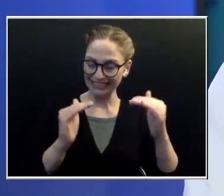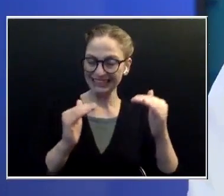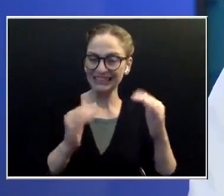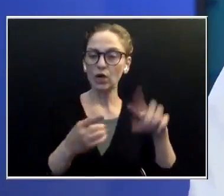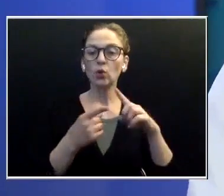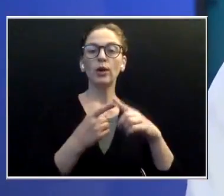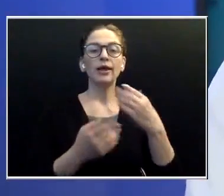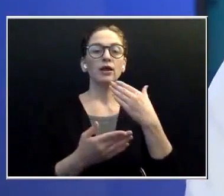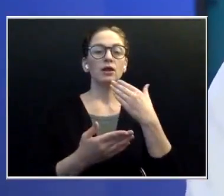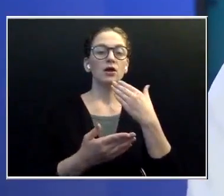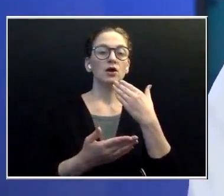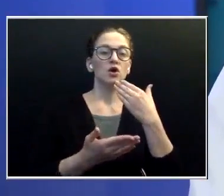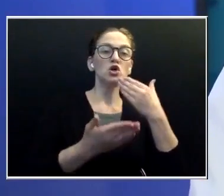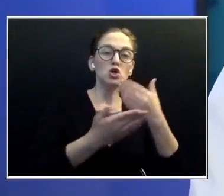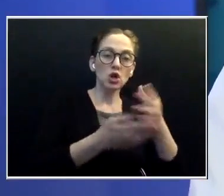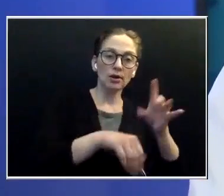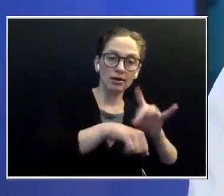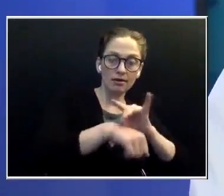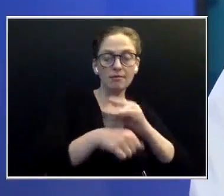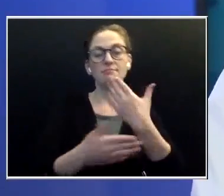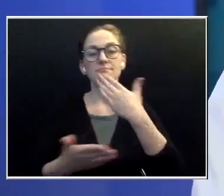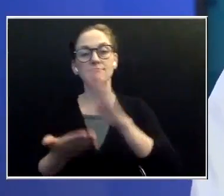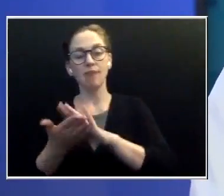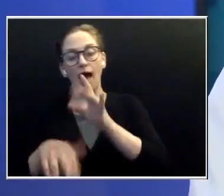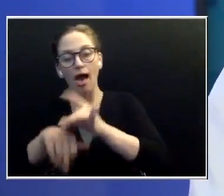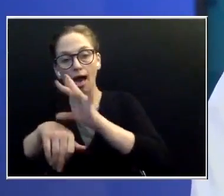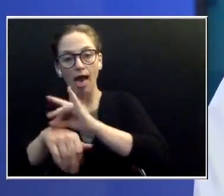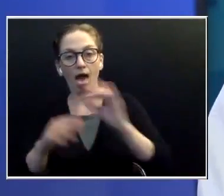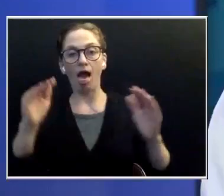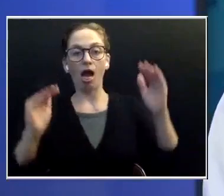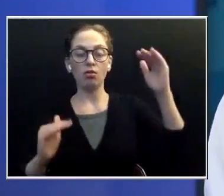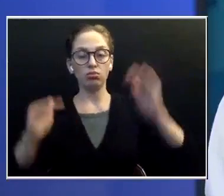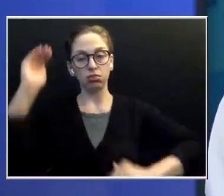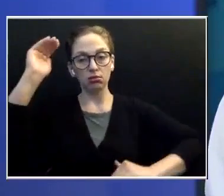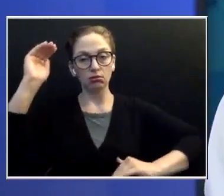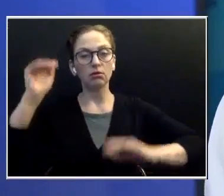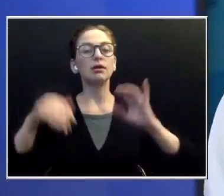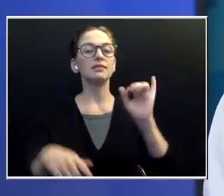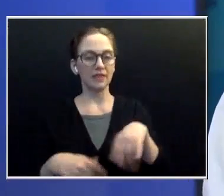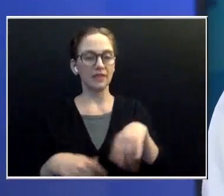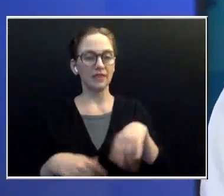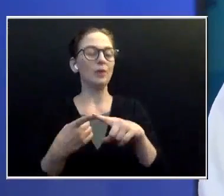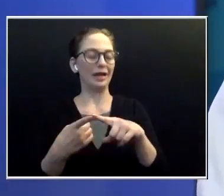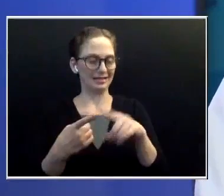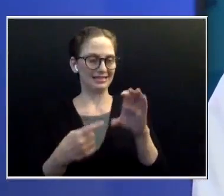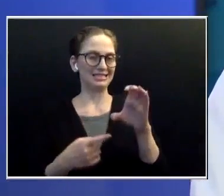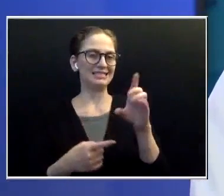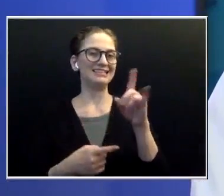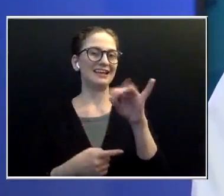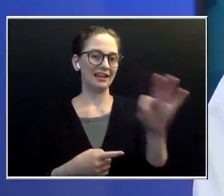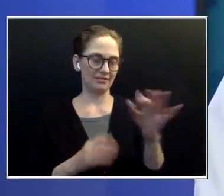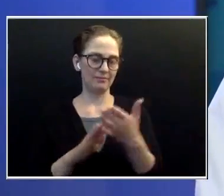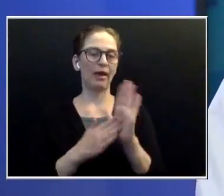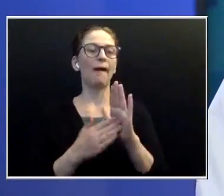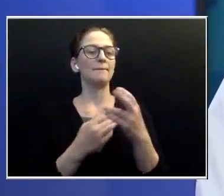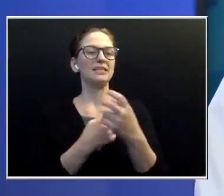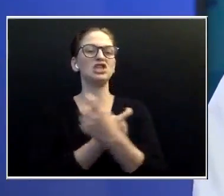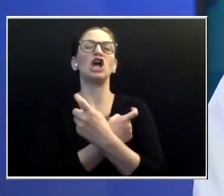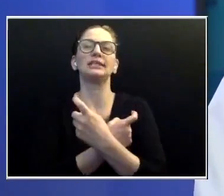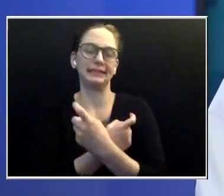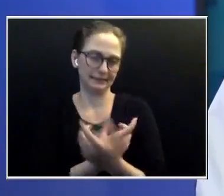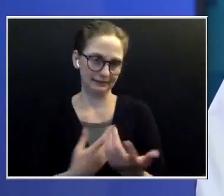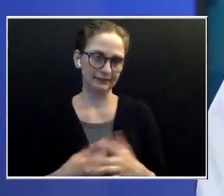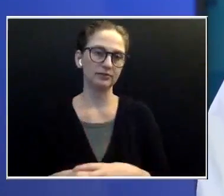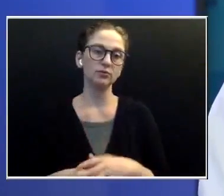actually this is when C. diff can become toxigenic, and this is when it can cause symptoms by producing a toxin. So for patients with inflammatory bowel disease,